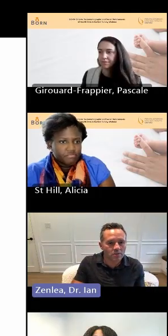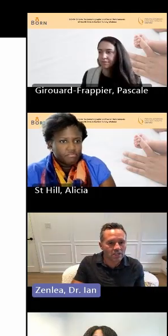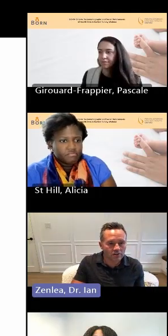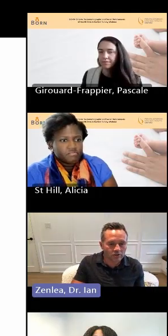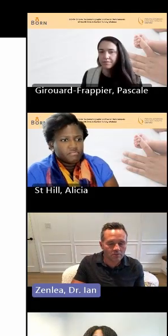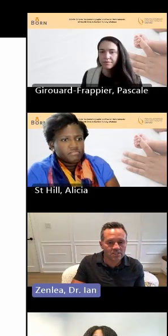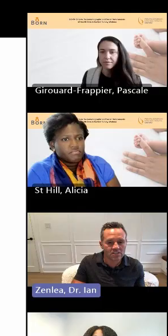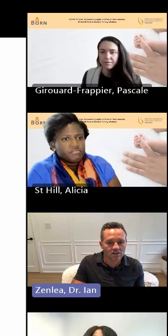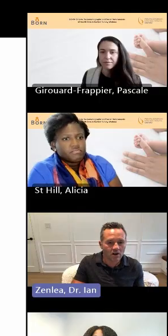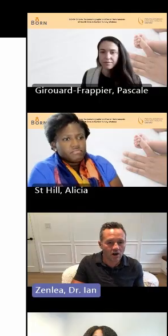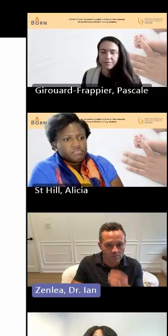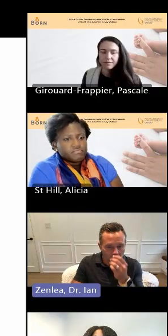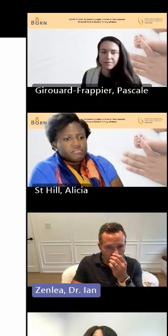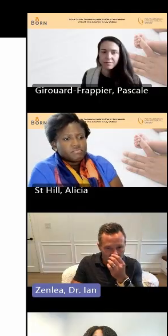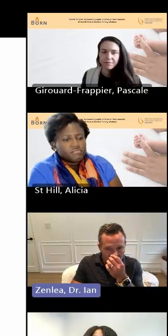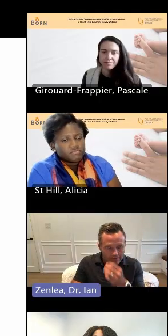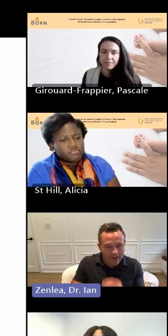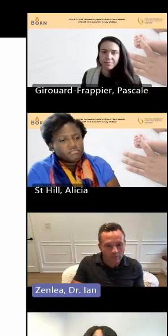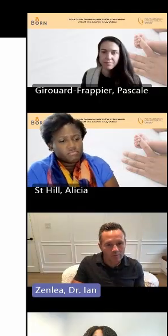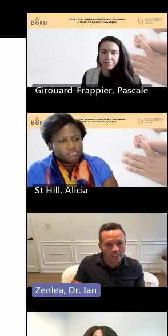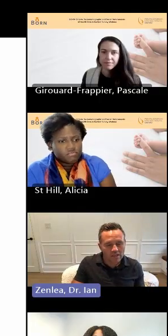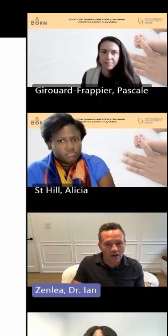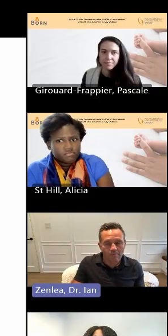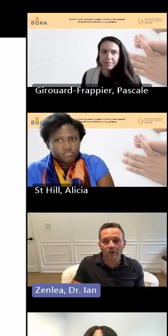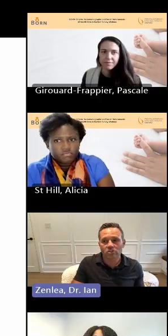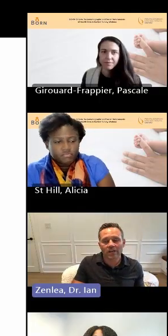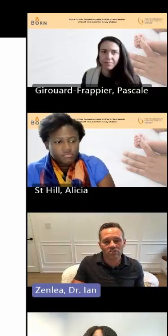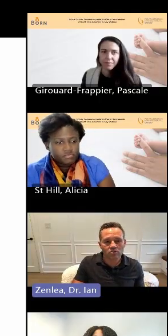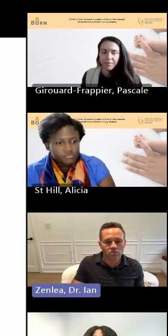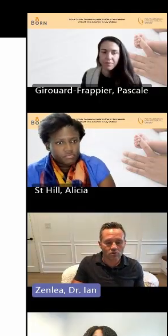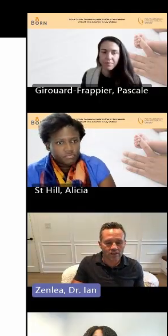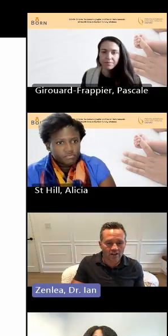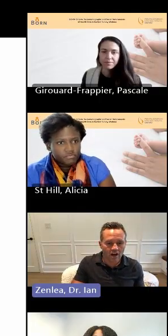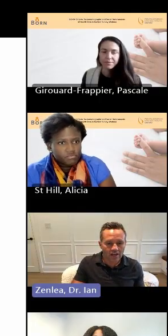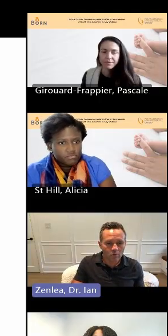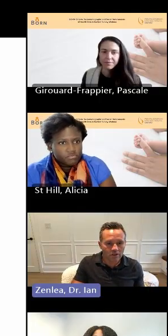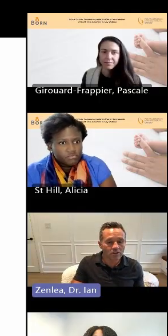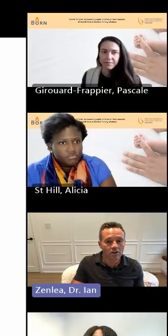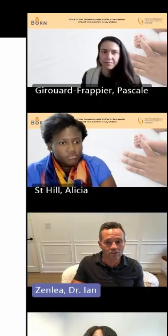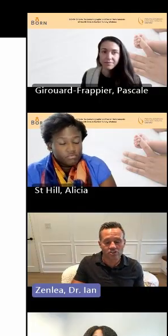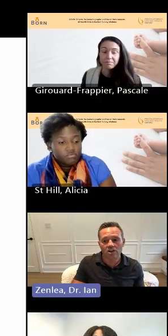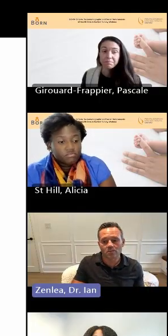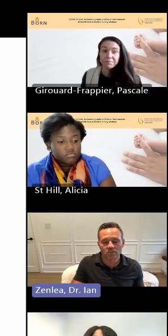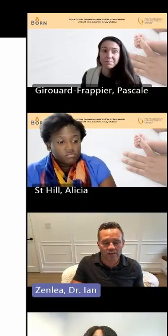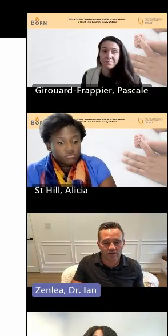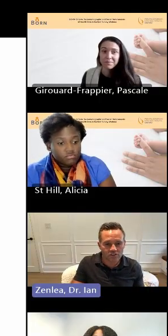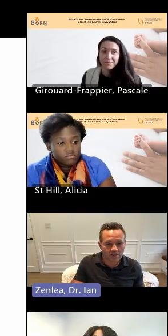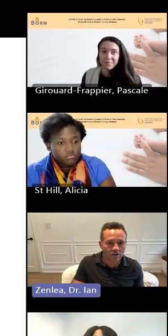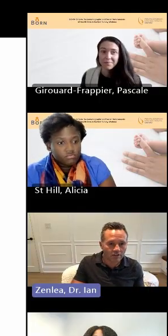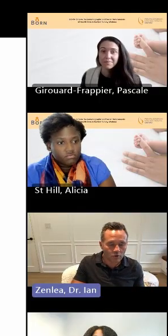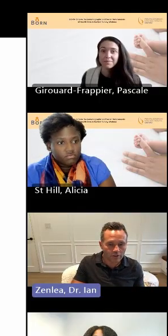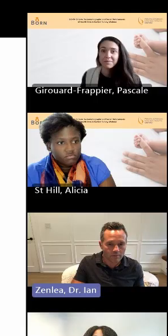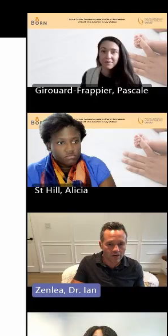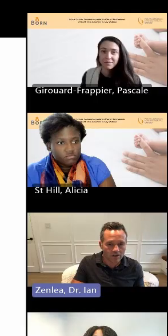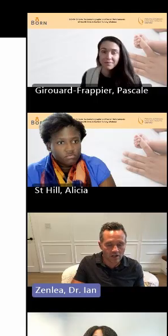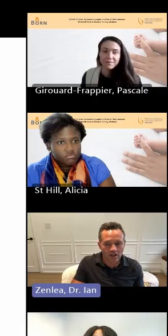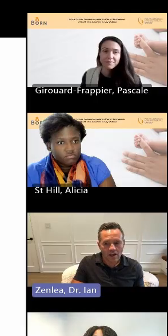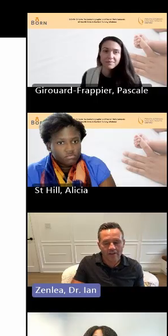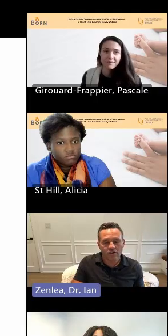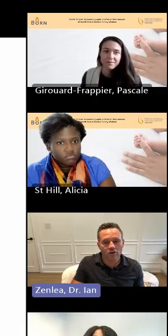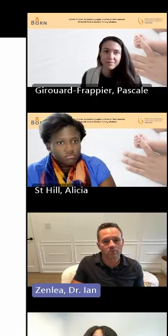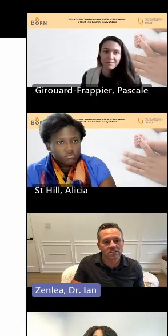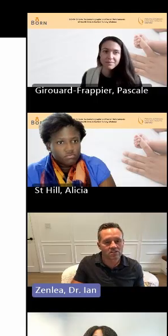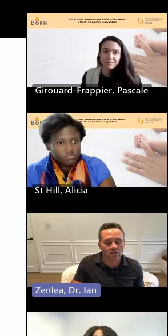a larger Peter Gilgan Mississauga Hospital that will be about 22 stories high, one of the largest hospitals I understand in all of North